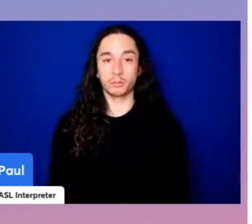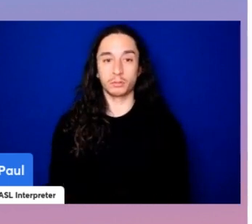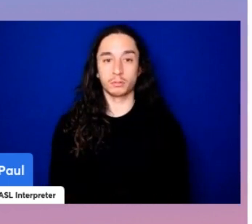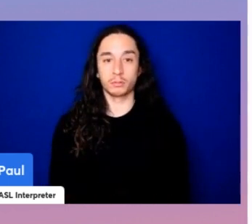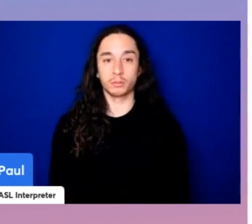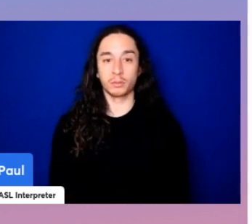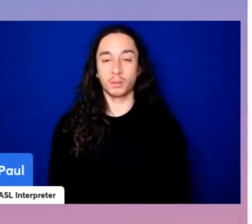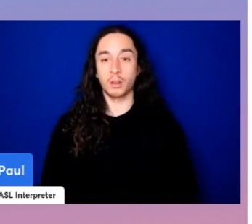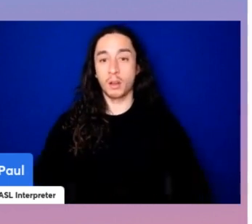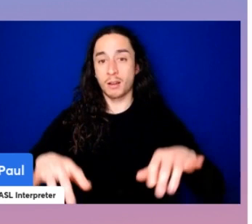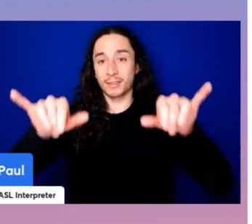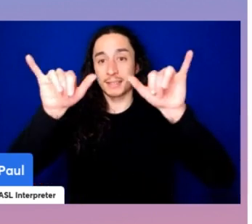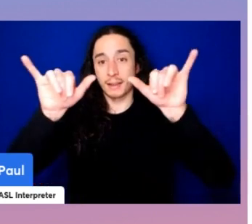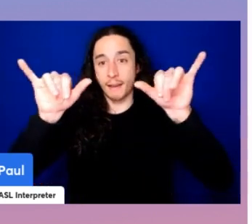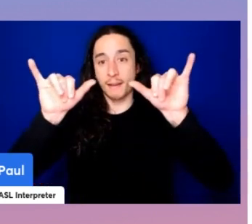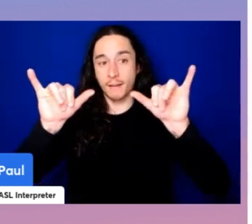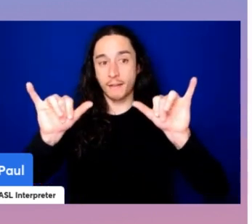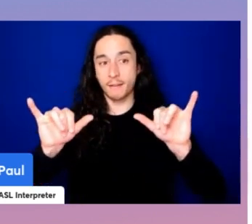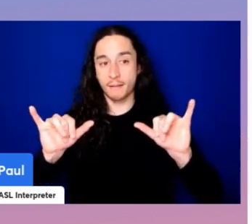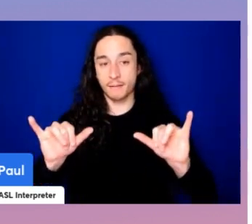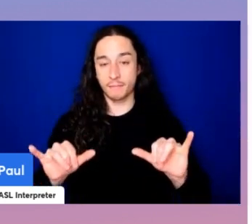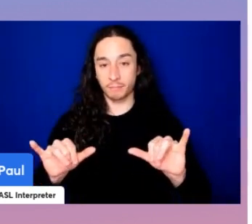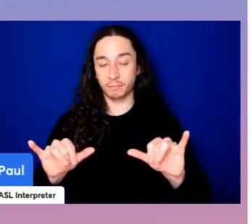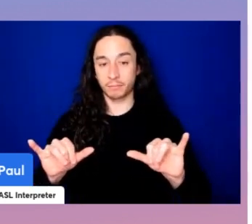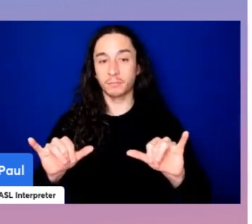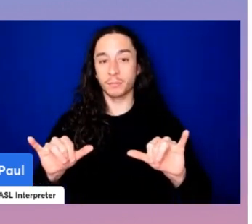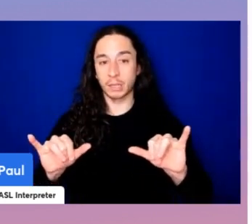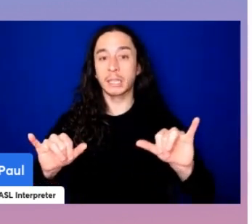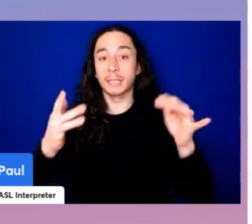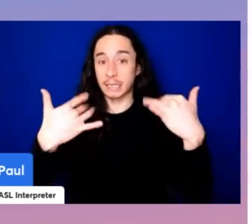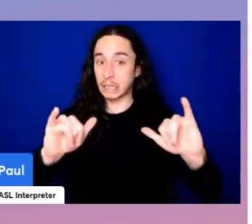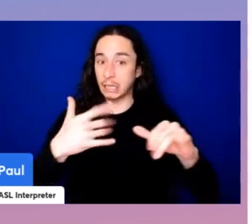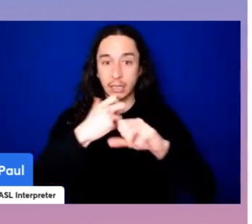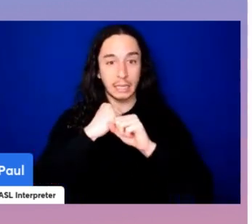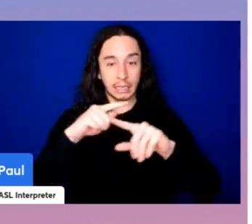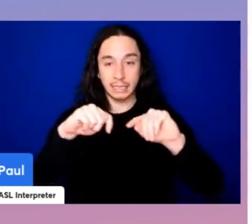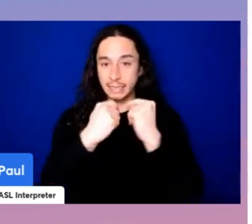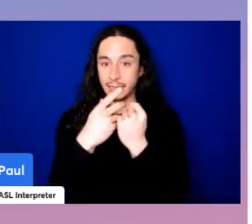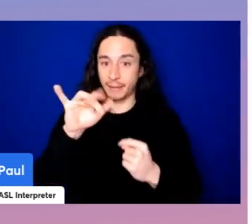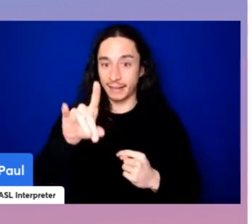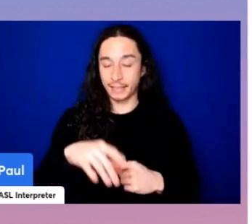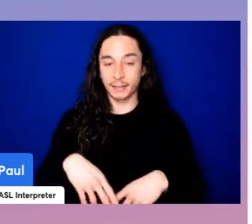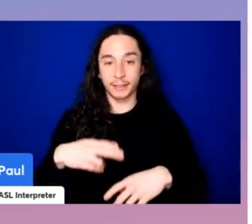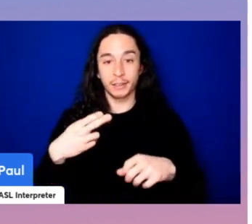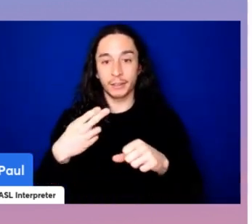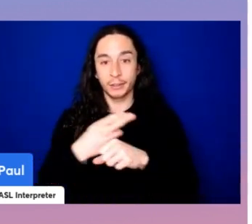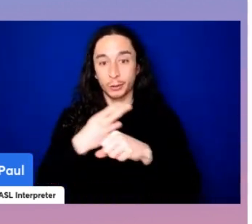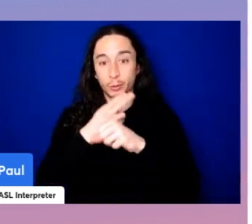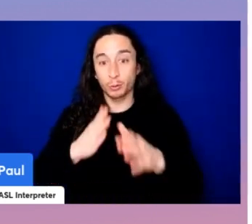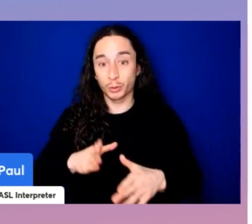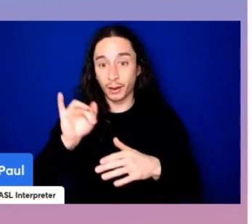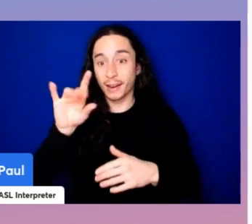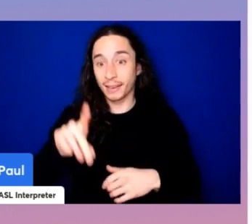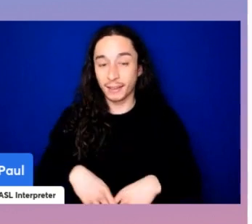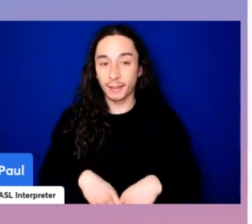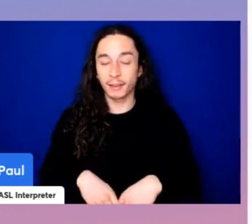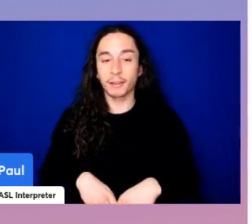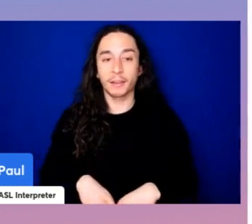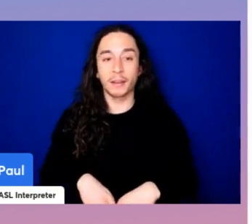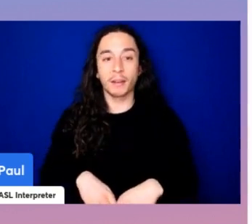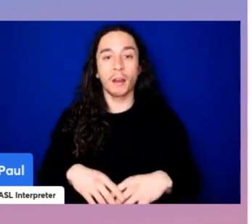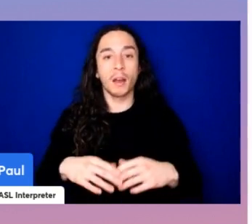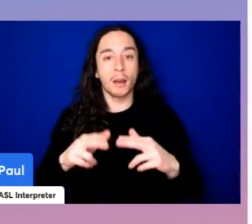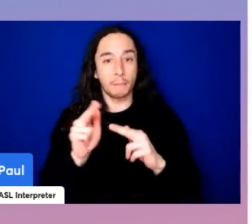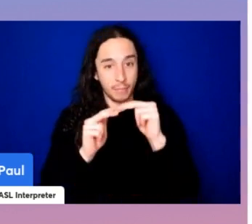all of this is the same. We're still getting the team ID, we're getting the user ID, we're building our